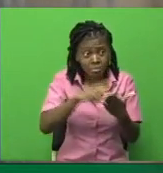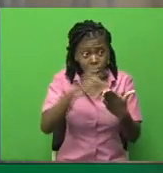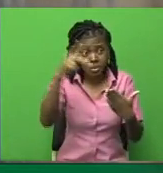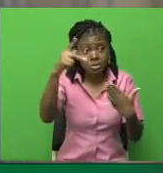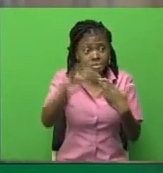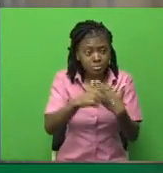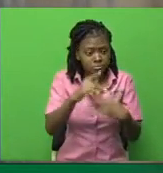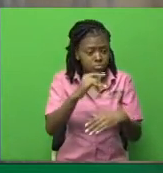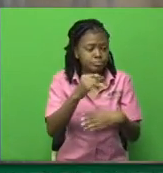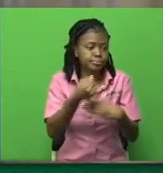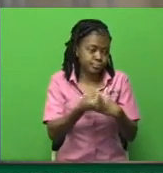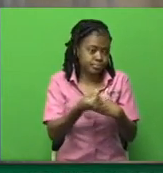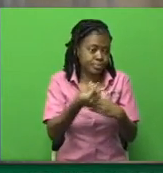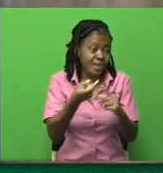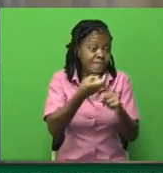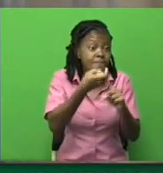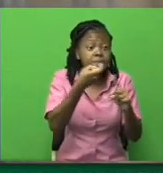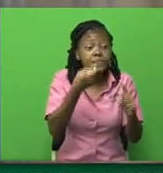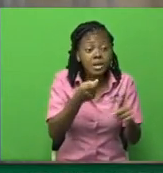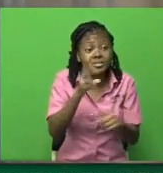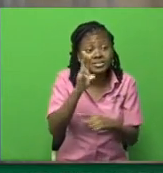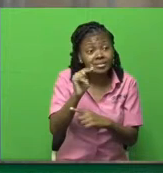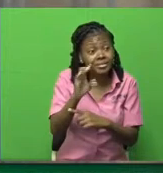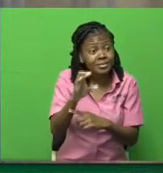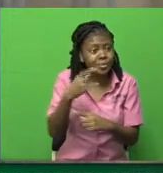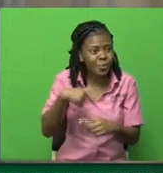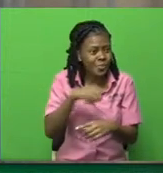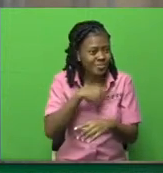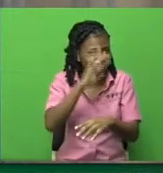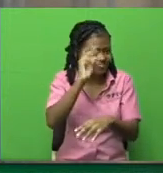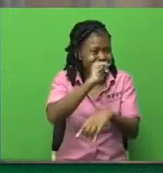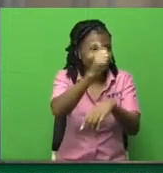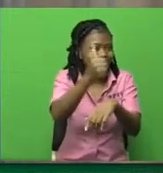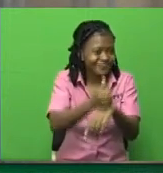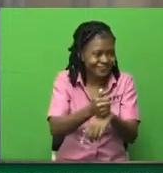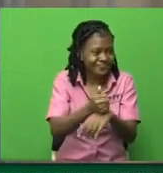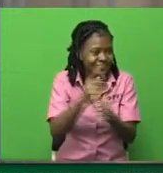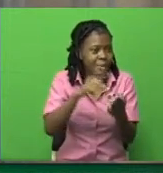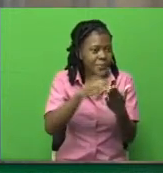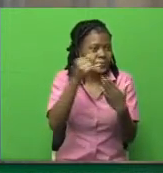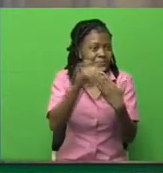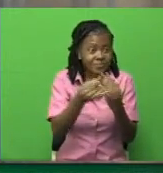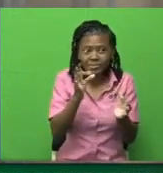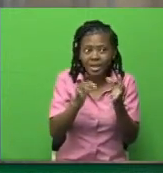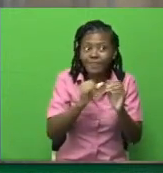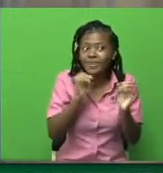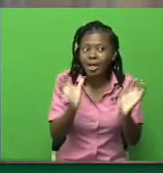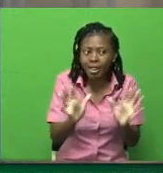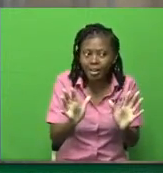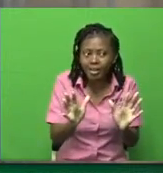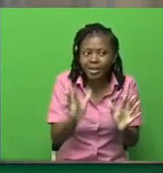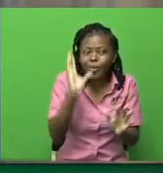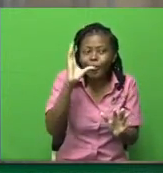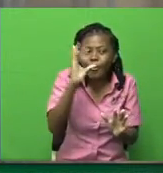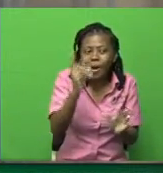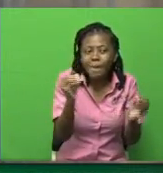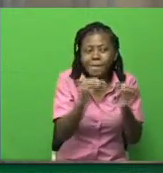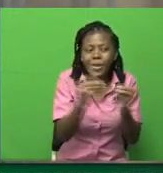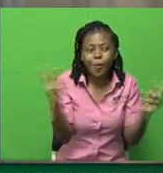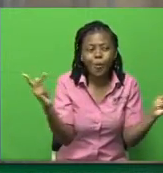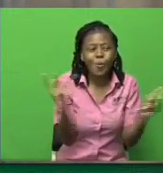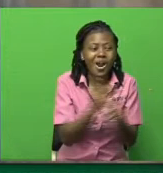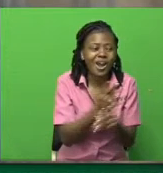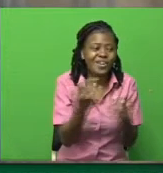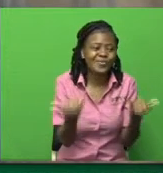initiated under the government I learned it would have been much worse the current level of Supply cannot meet the total